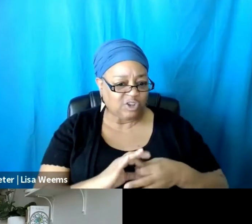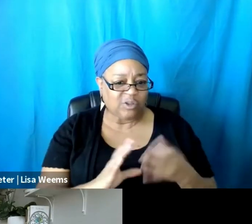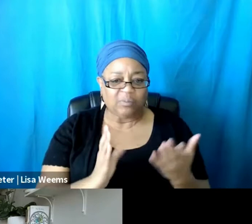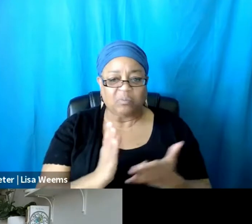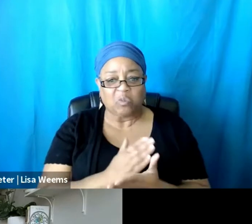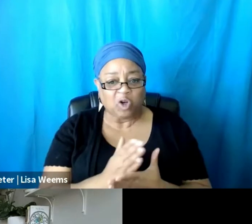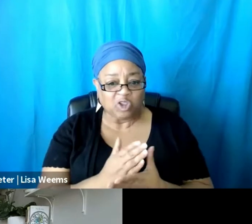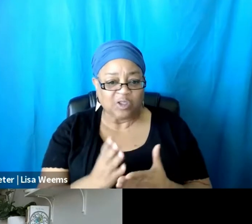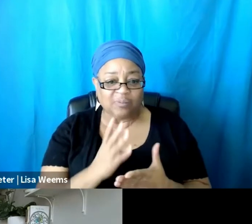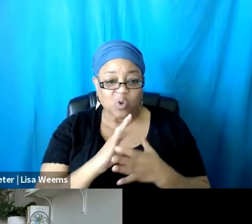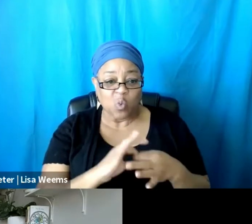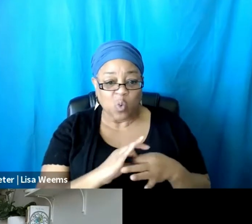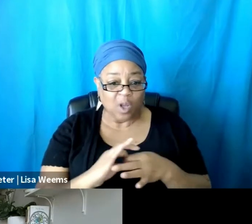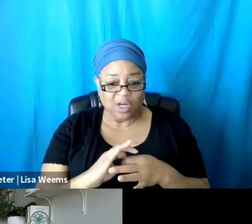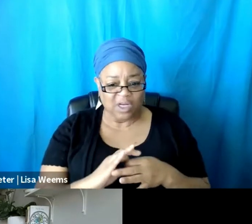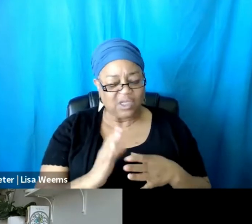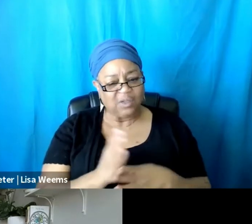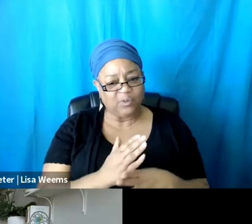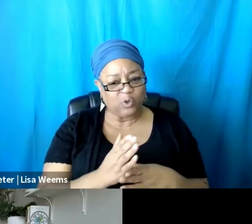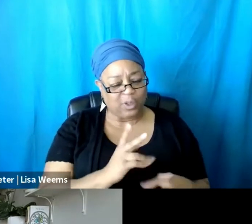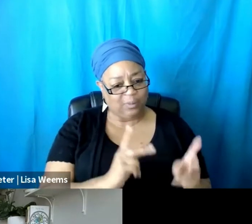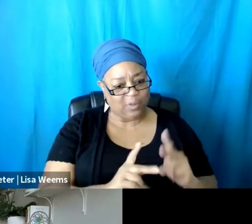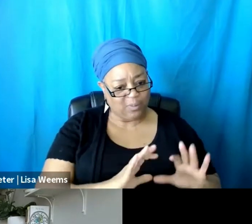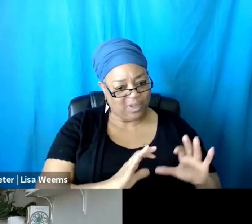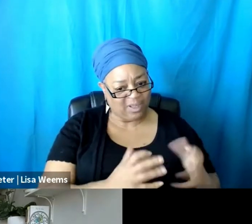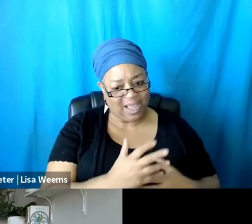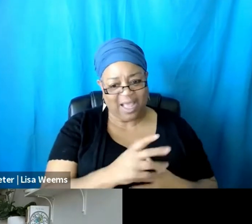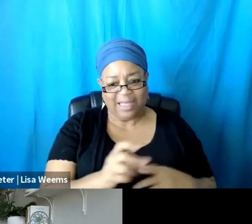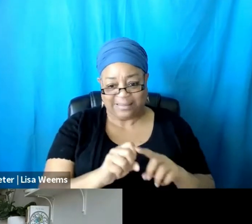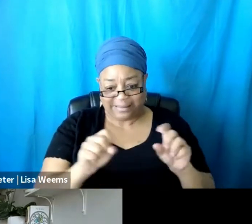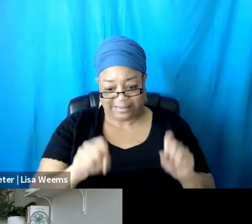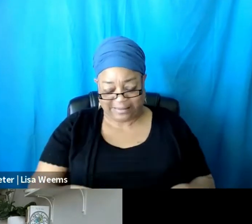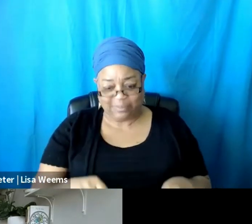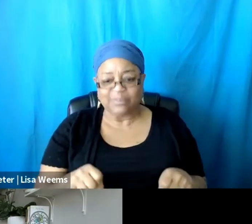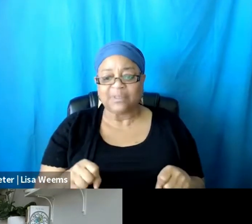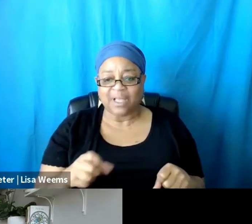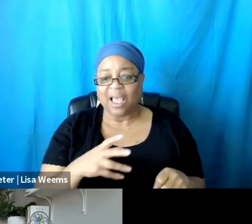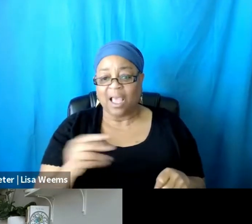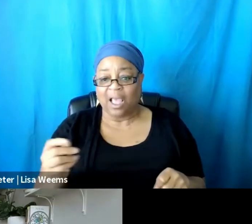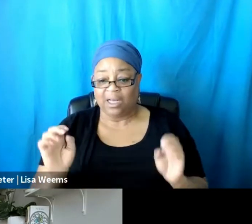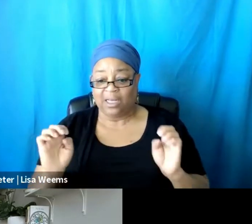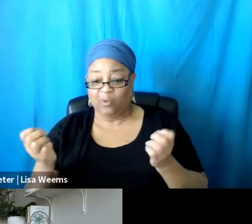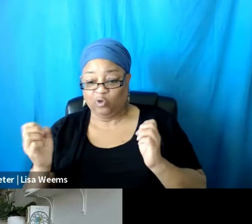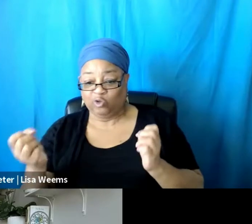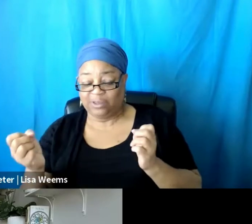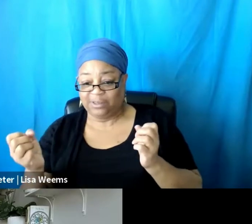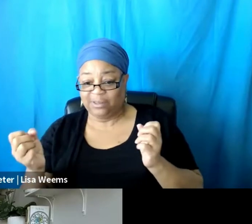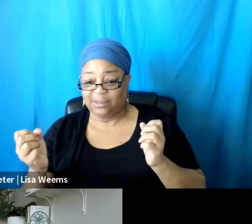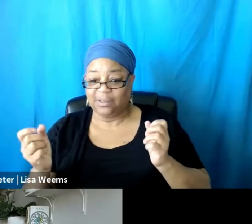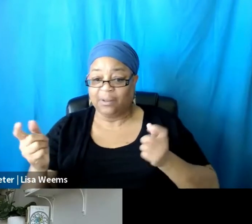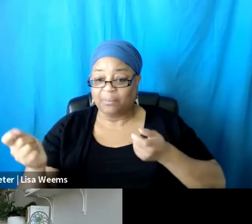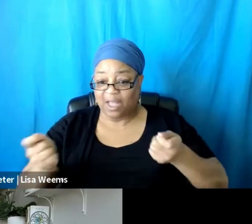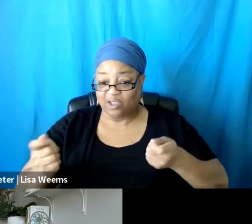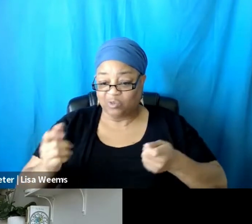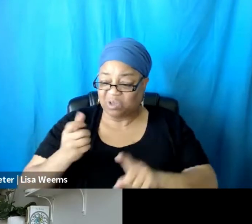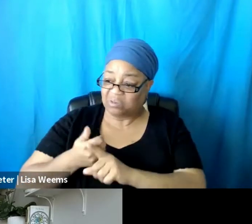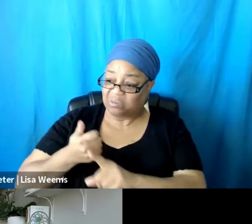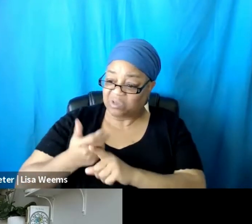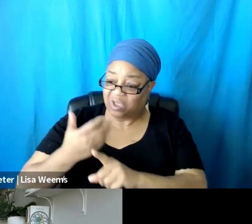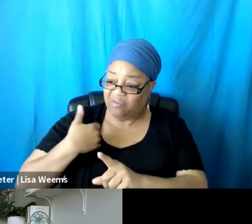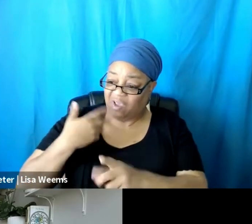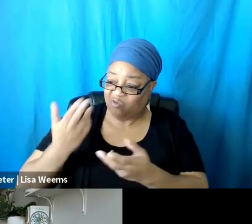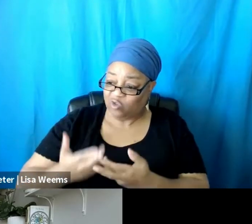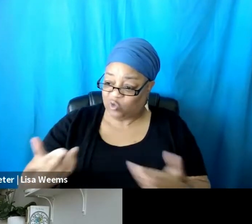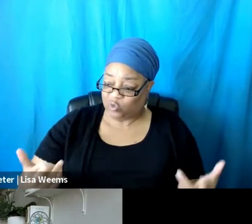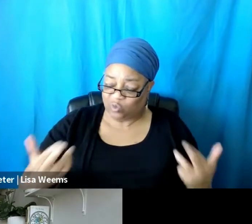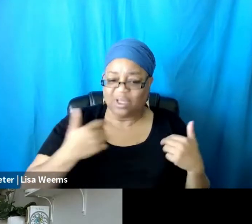specifically between the public sector, the systems of healthcare and emergency management that have resources, and the public